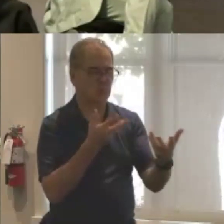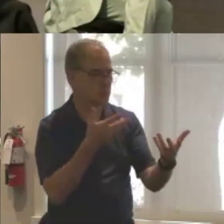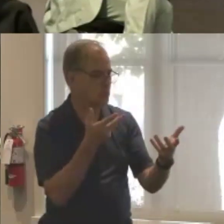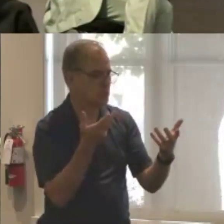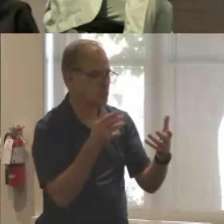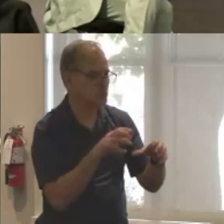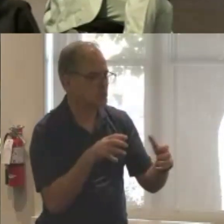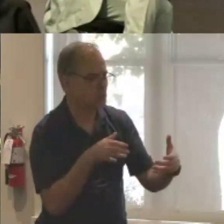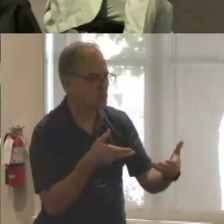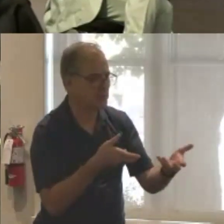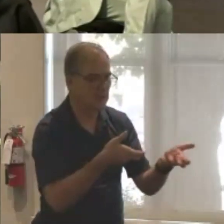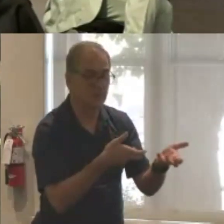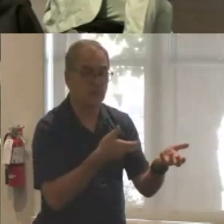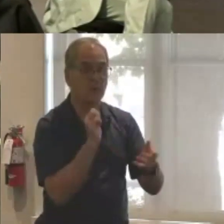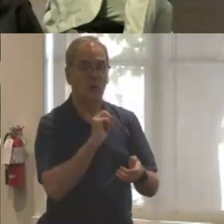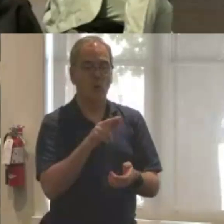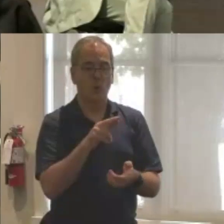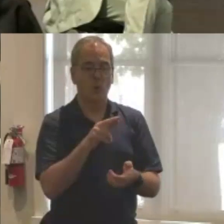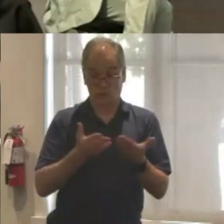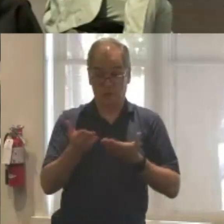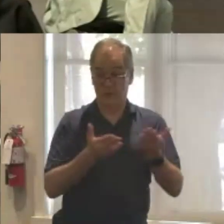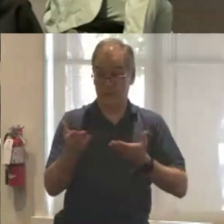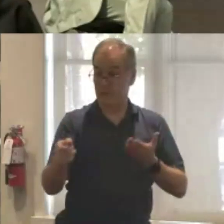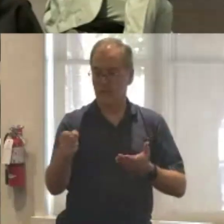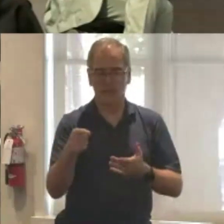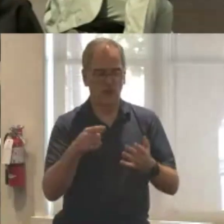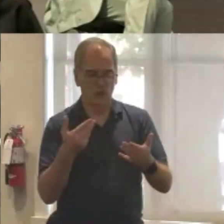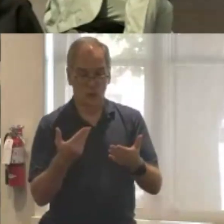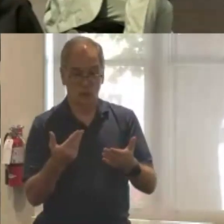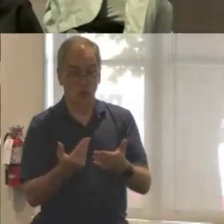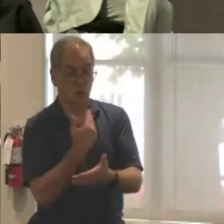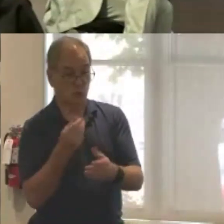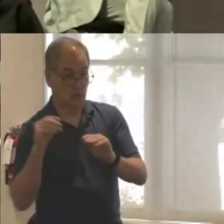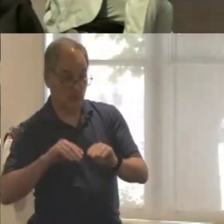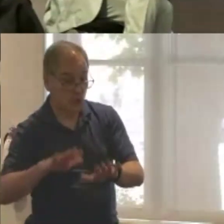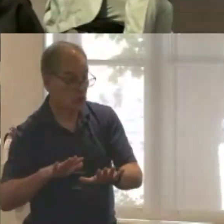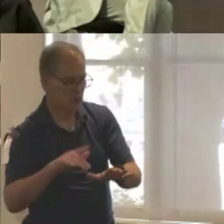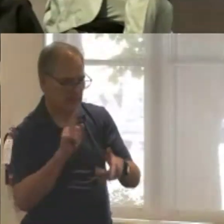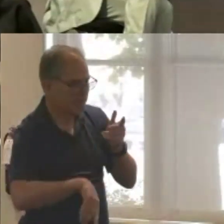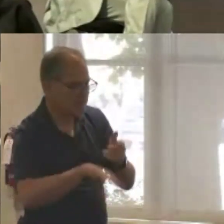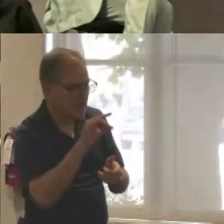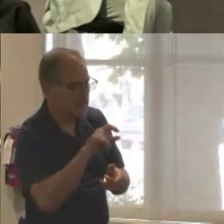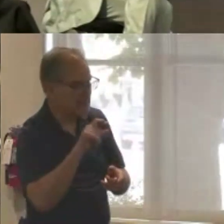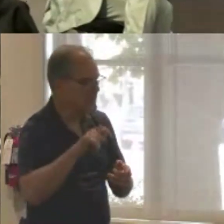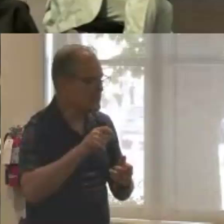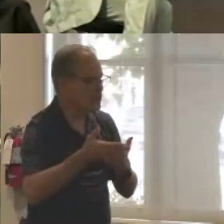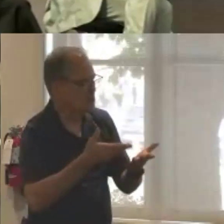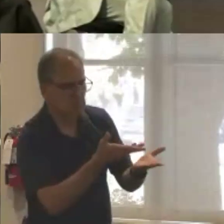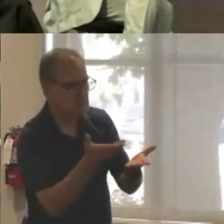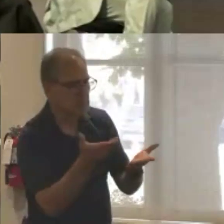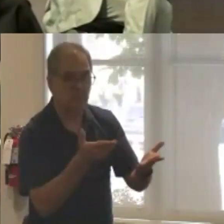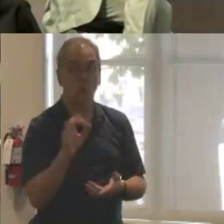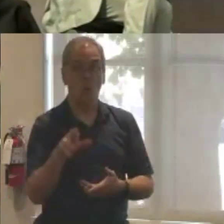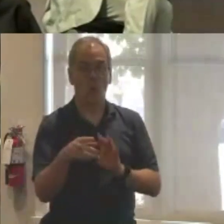about the services that we offer for newcomers, often struggling to find the services that they need. There's a stigma of fear and discrimination, which